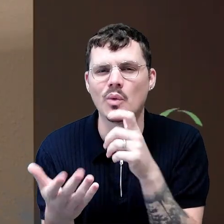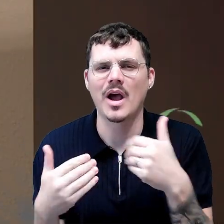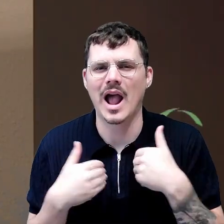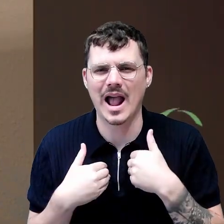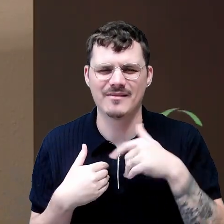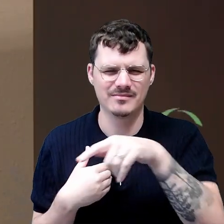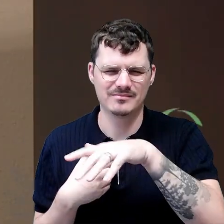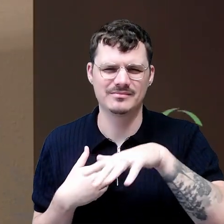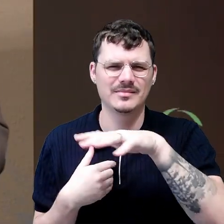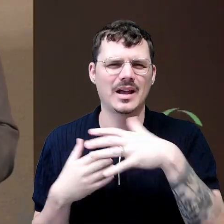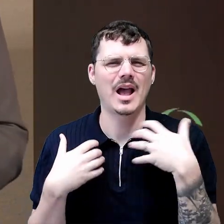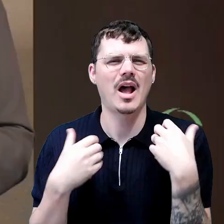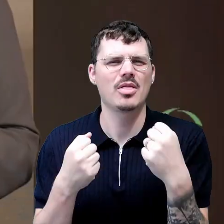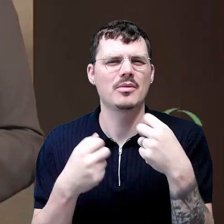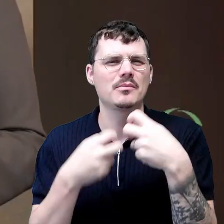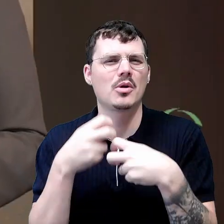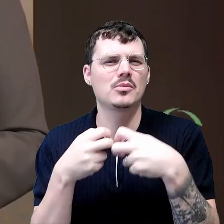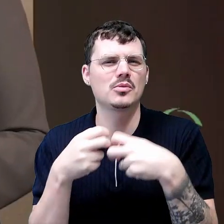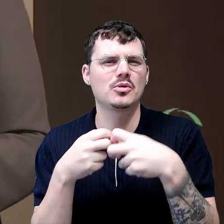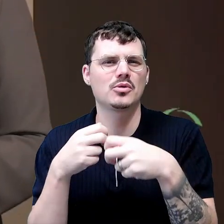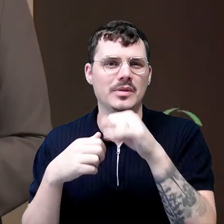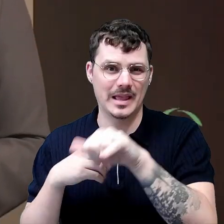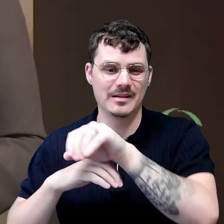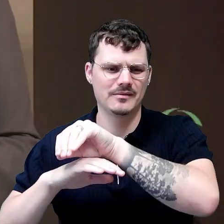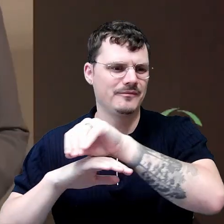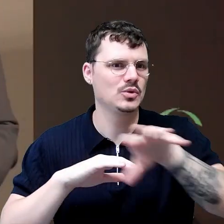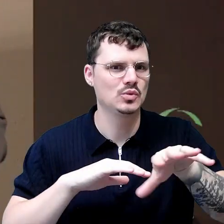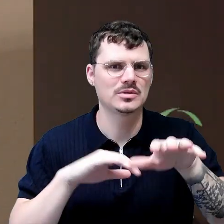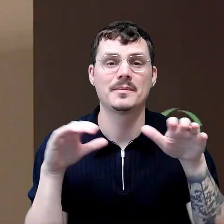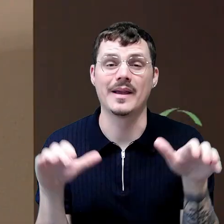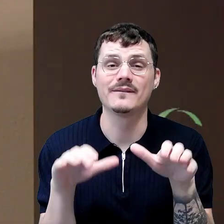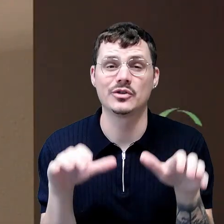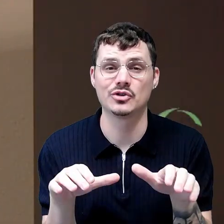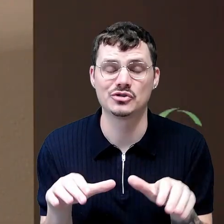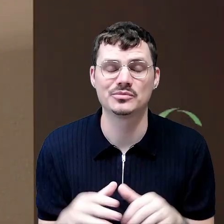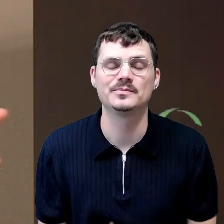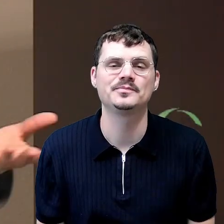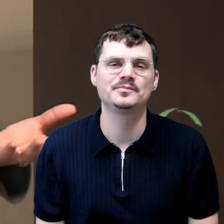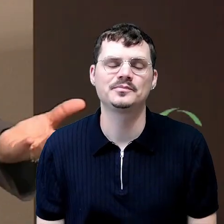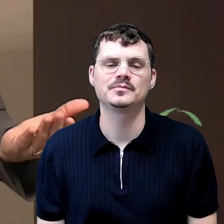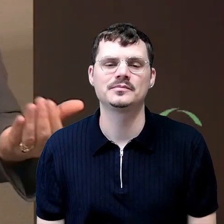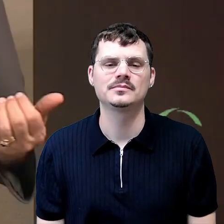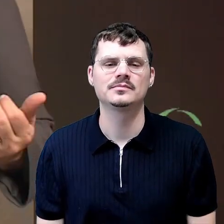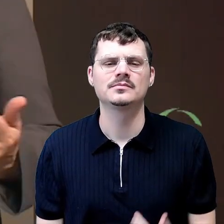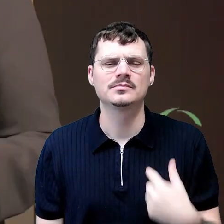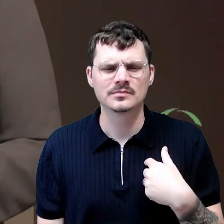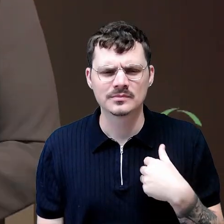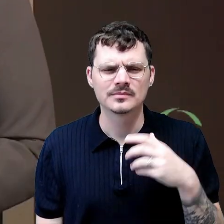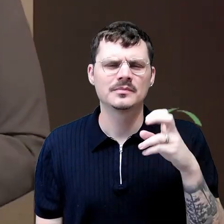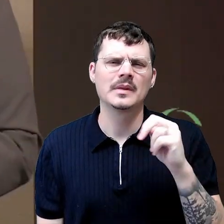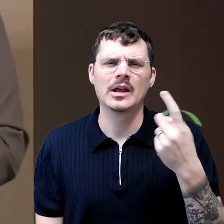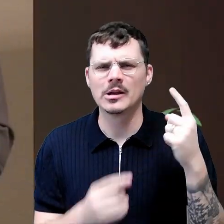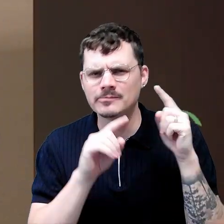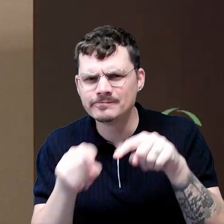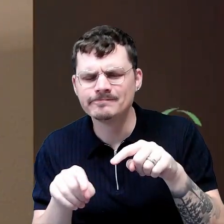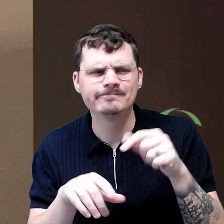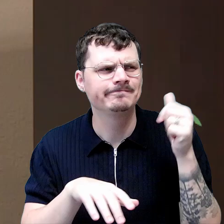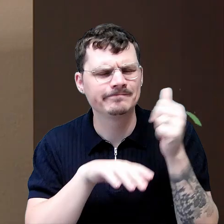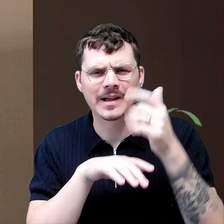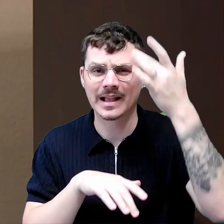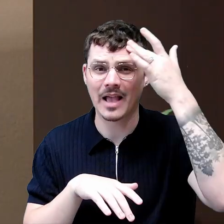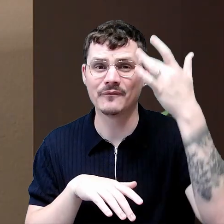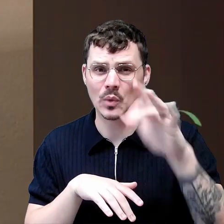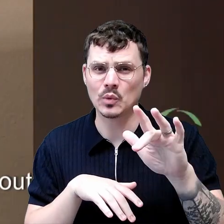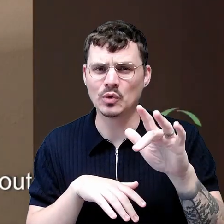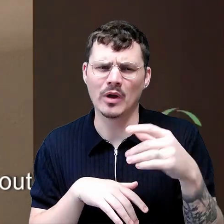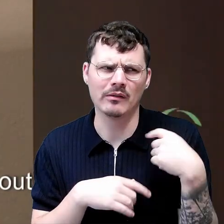kinds of health problems influencing their behavior. I've been coming back and forth to California for a number of